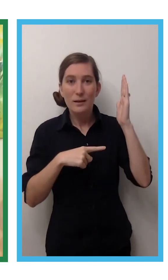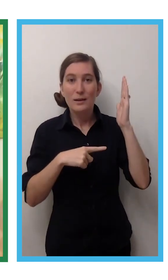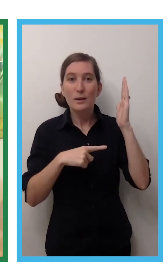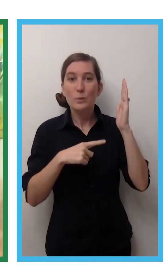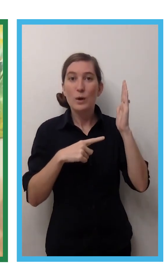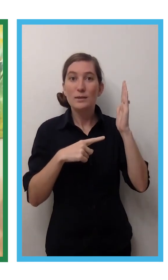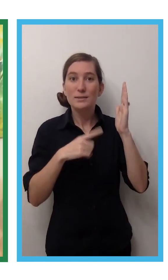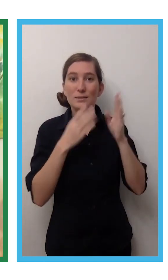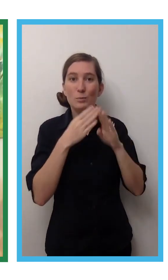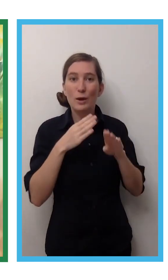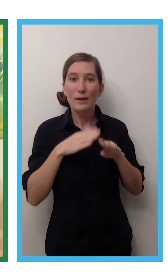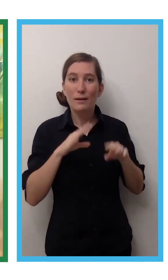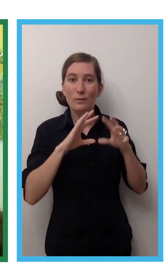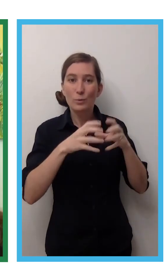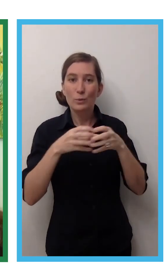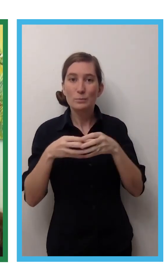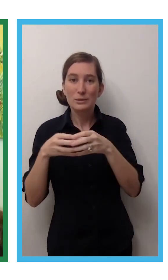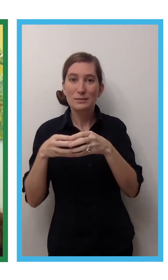minorities,